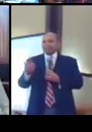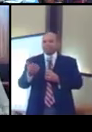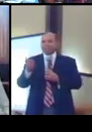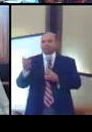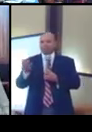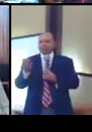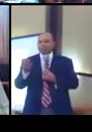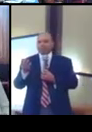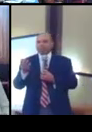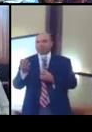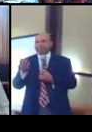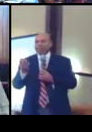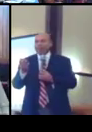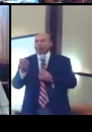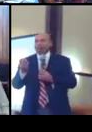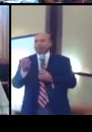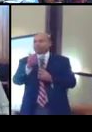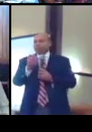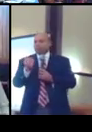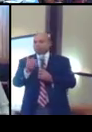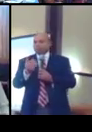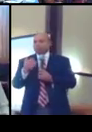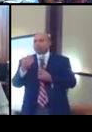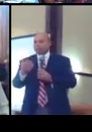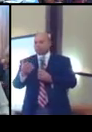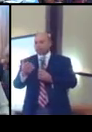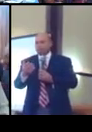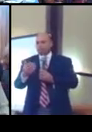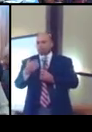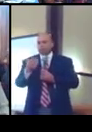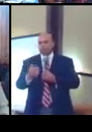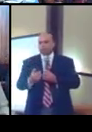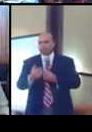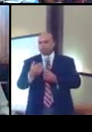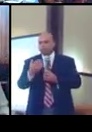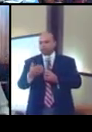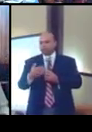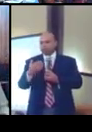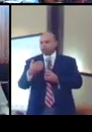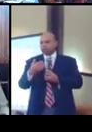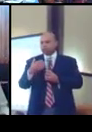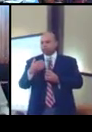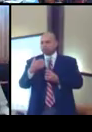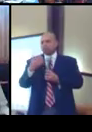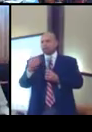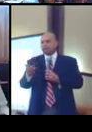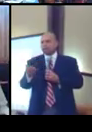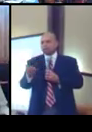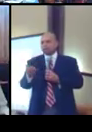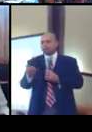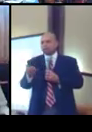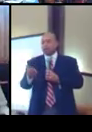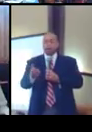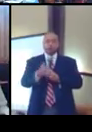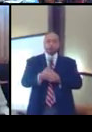do, and like, so it's just like, what doesn't work with us, and understanding that more, let's change policies, let's